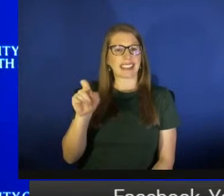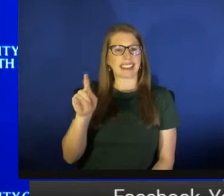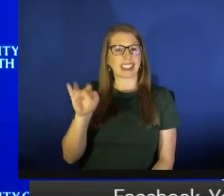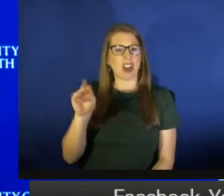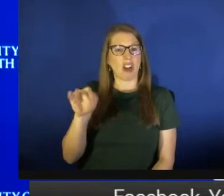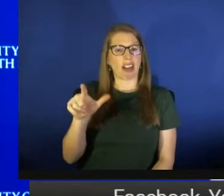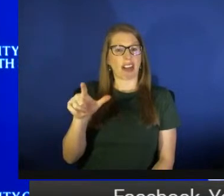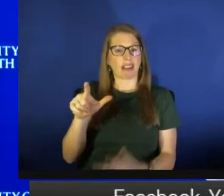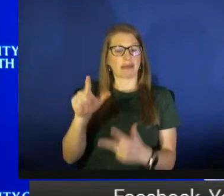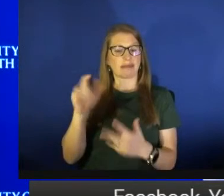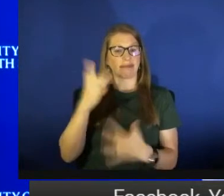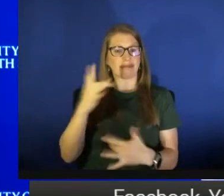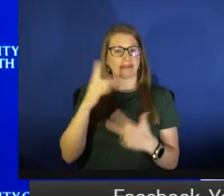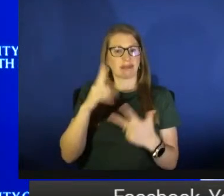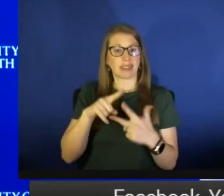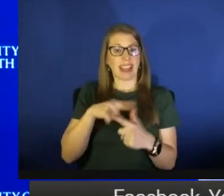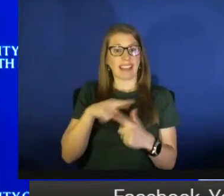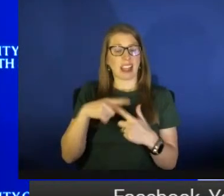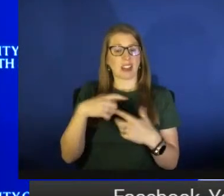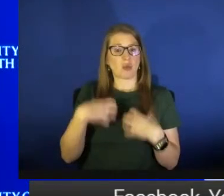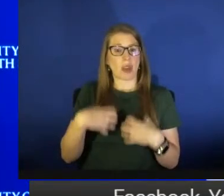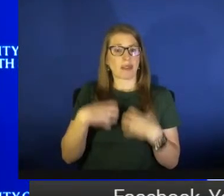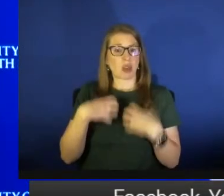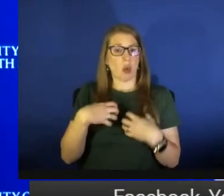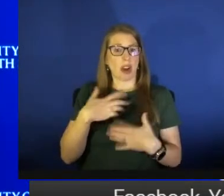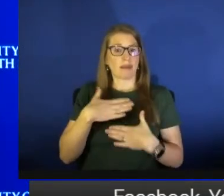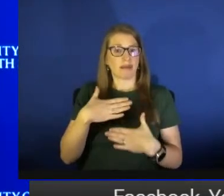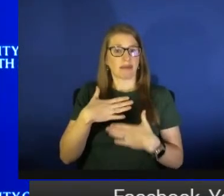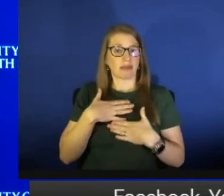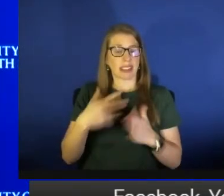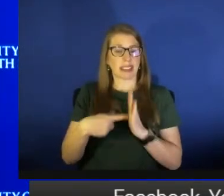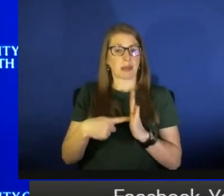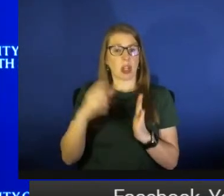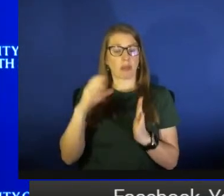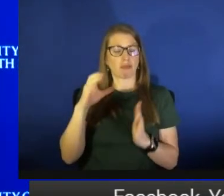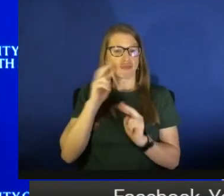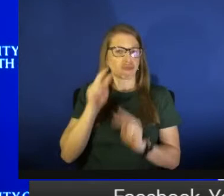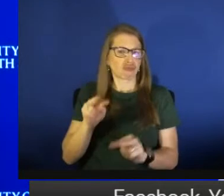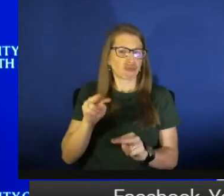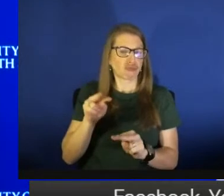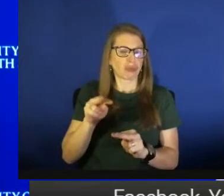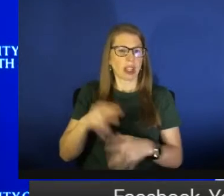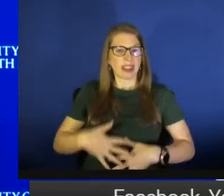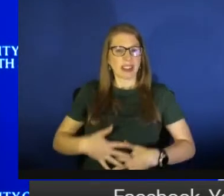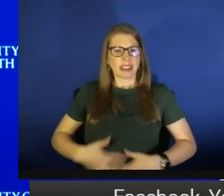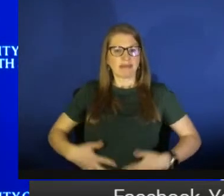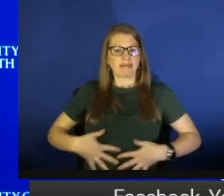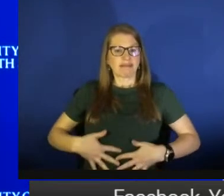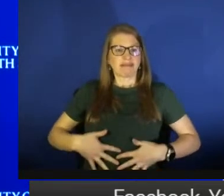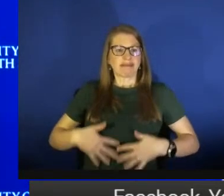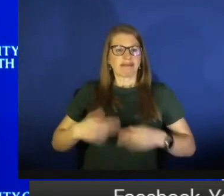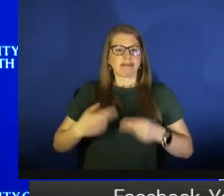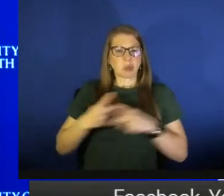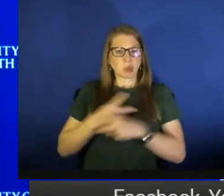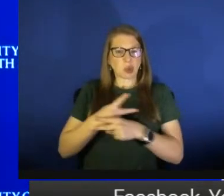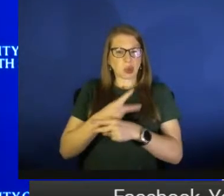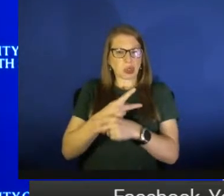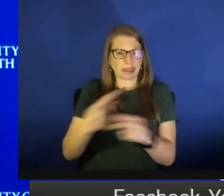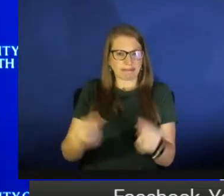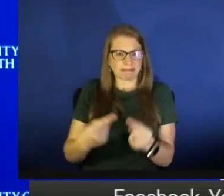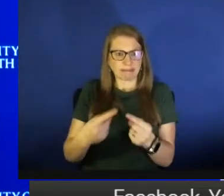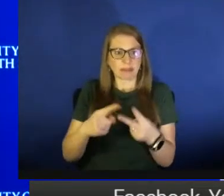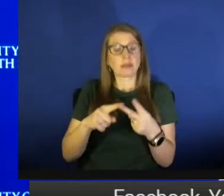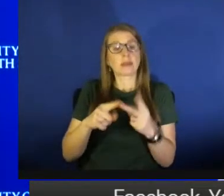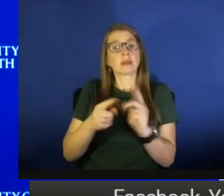respiratory symptoms. So things that you want to look for would be increasing abdominal pain. Maybe they are changing